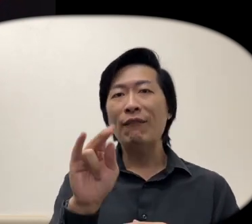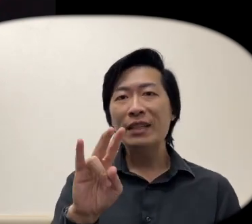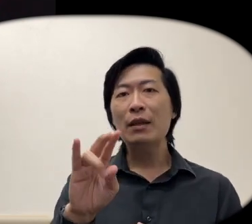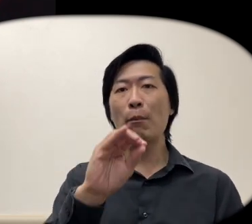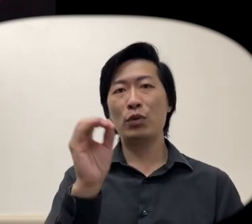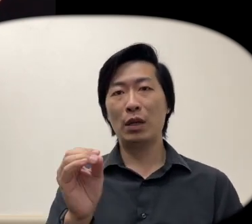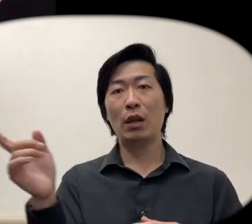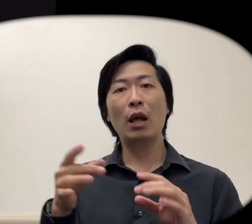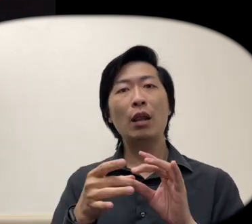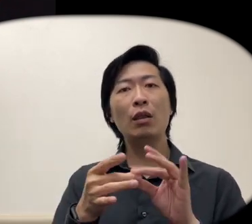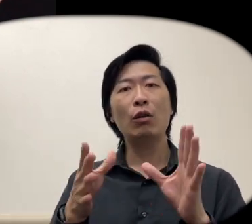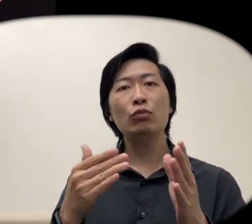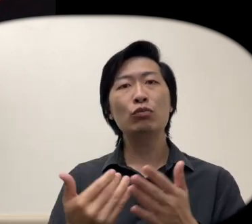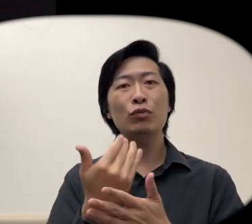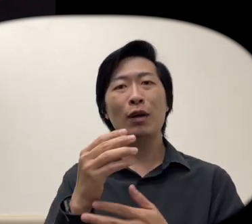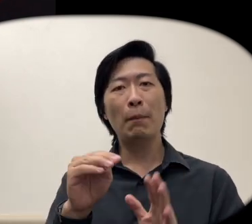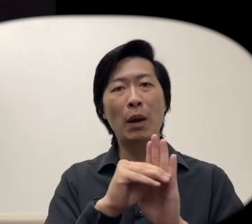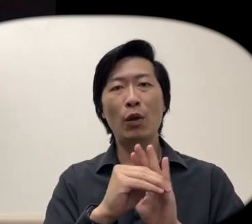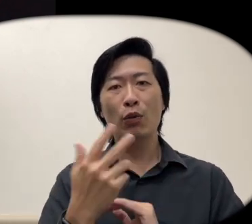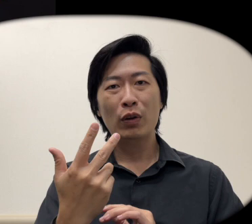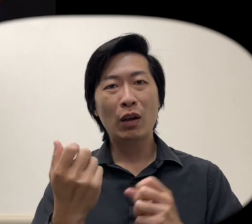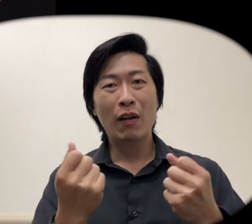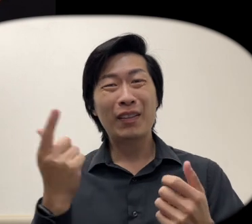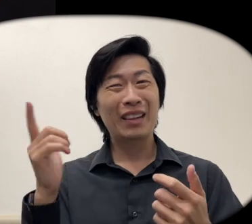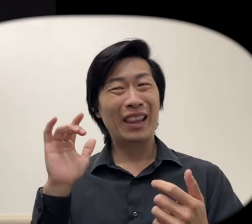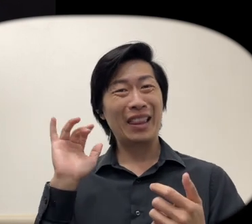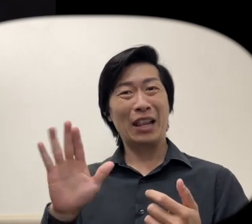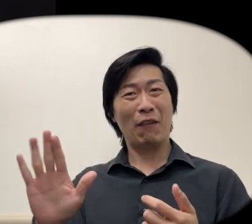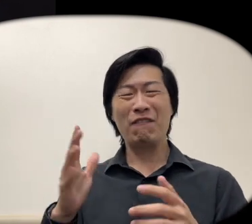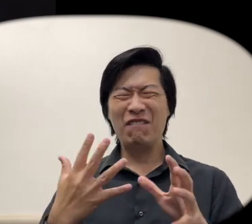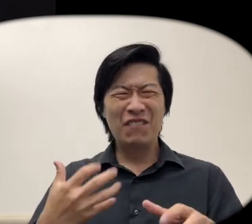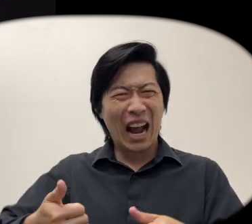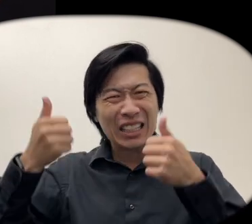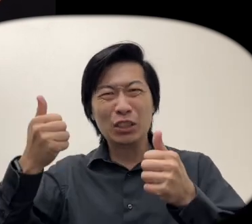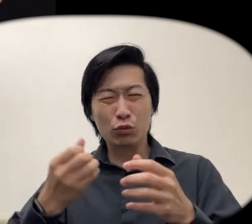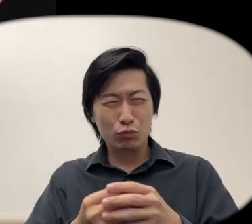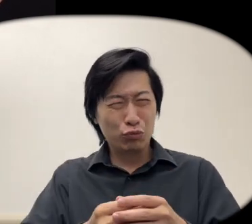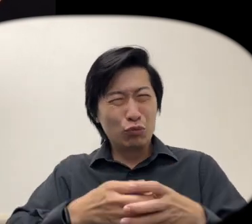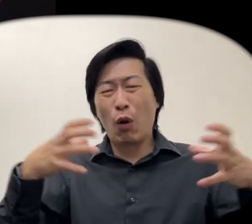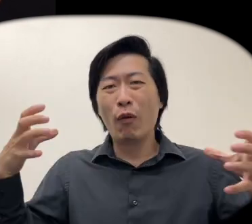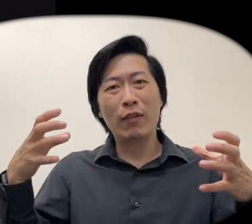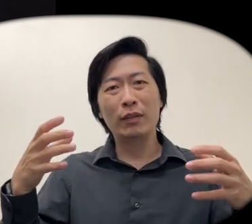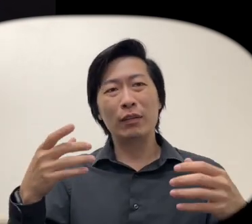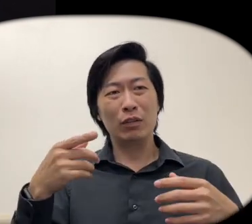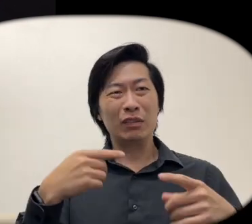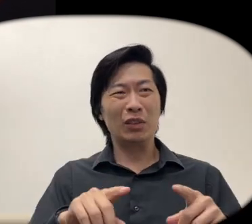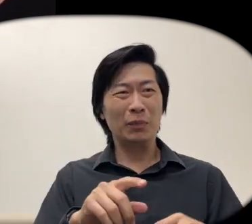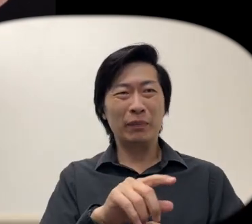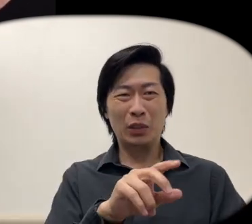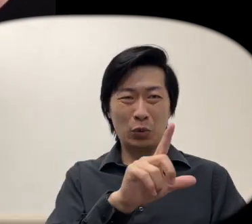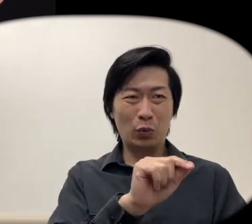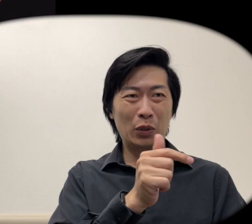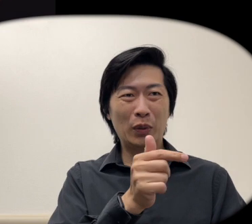car through the fastest growth phase that they had through the end of 2021 in Q4, where they had both the Model 3 and the Model